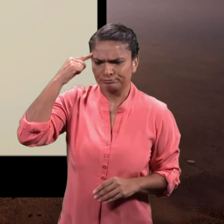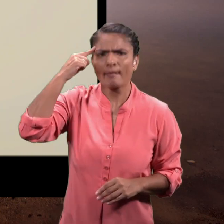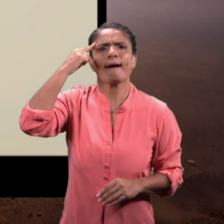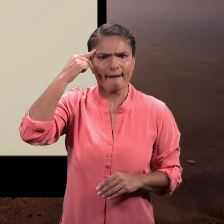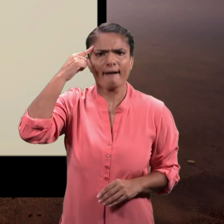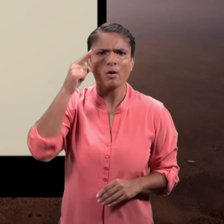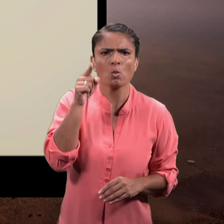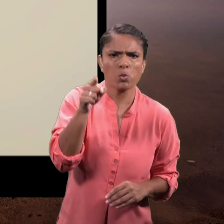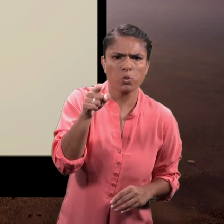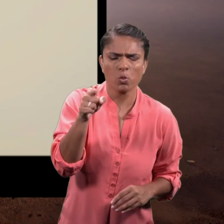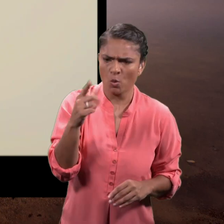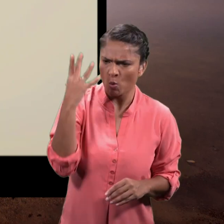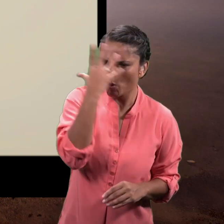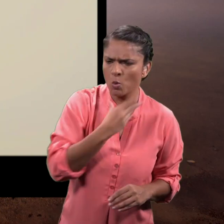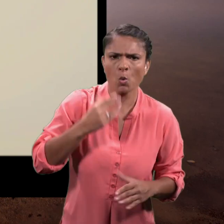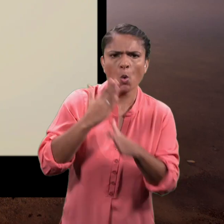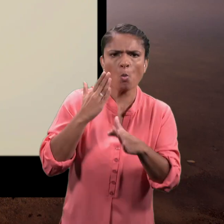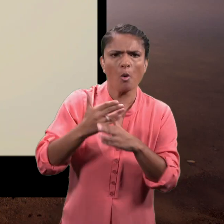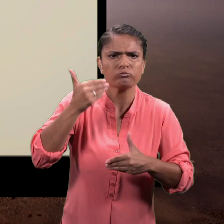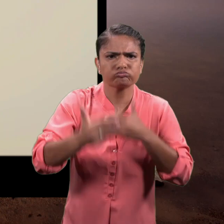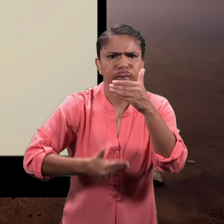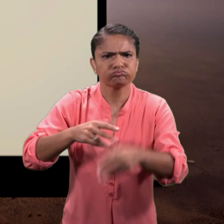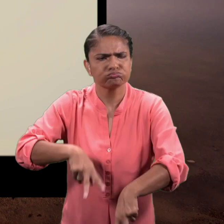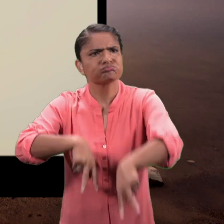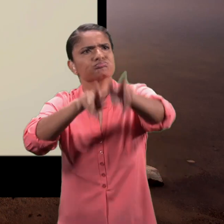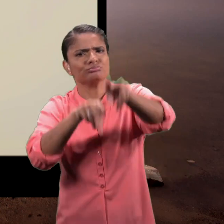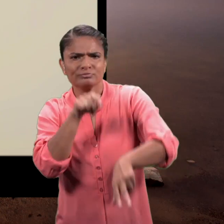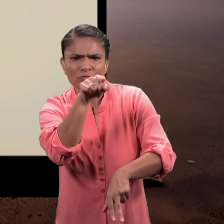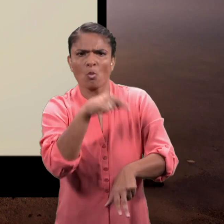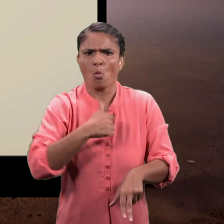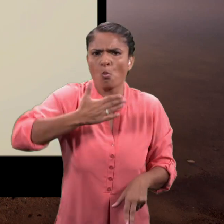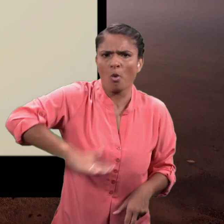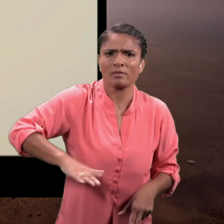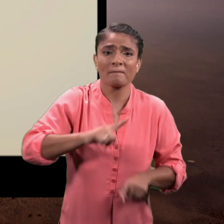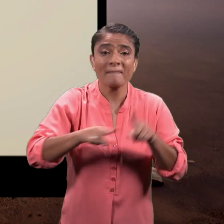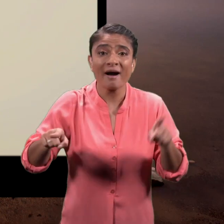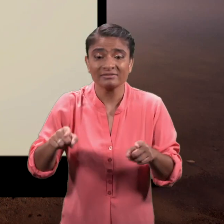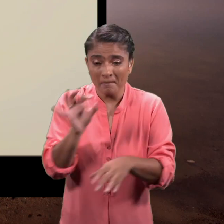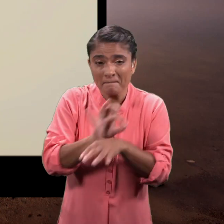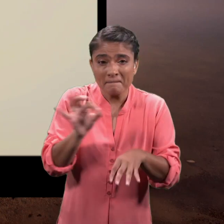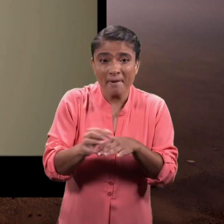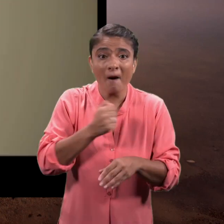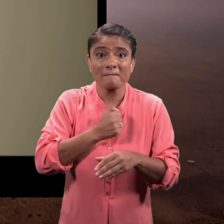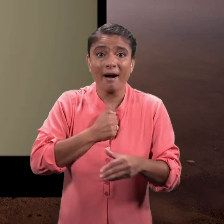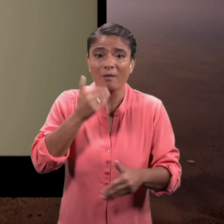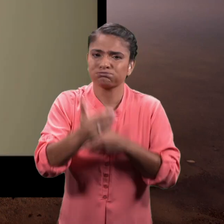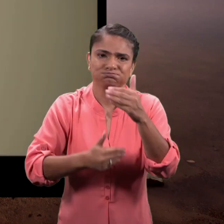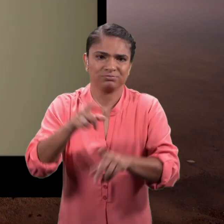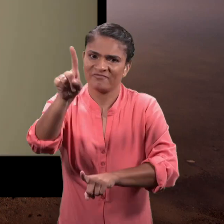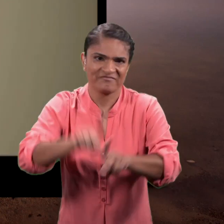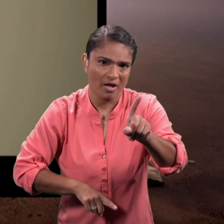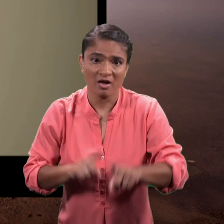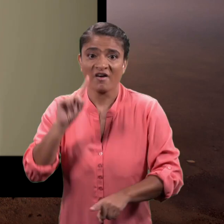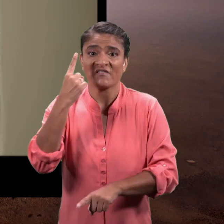was this beautiful career to look up to. Unfortunately, things did not work out as planned.